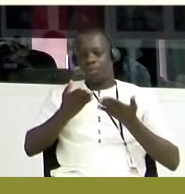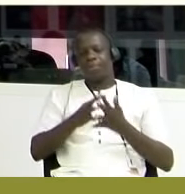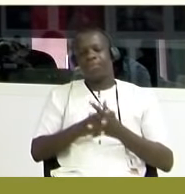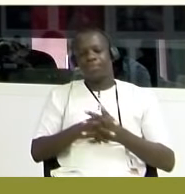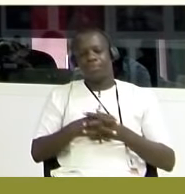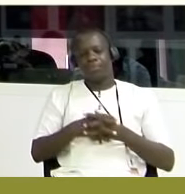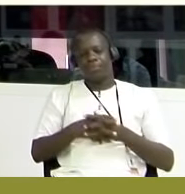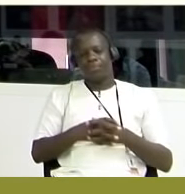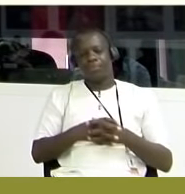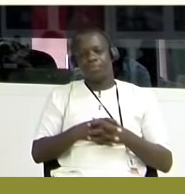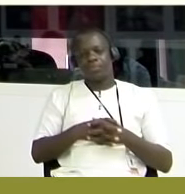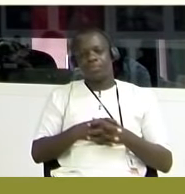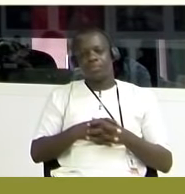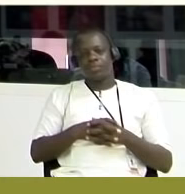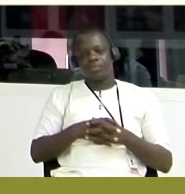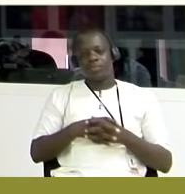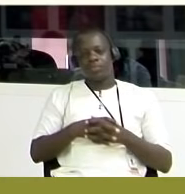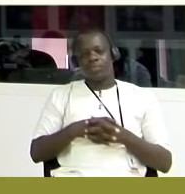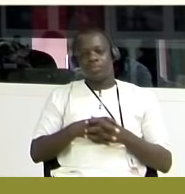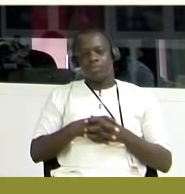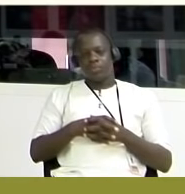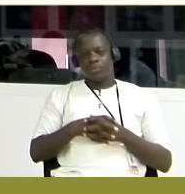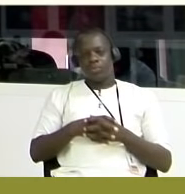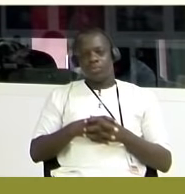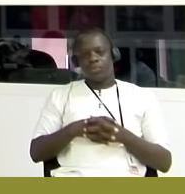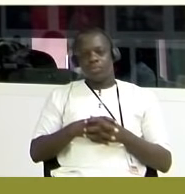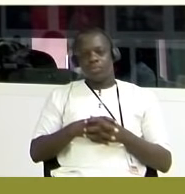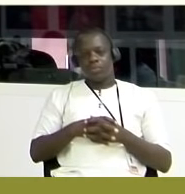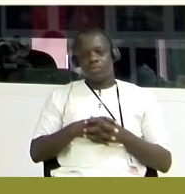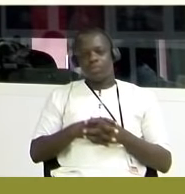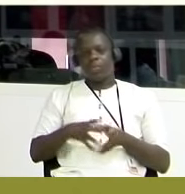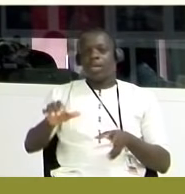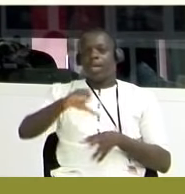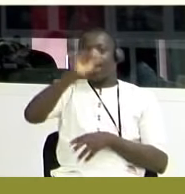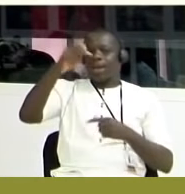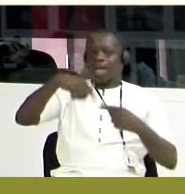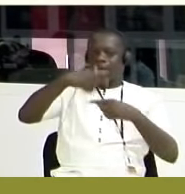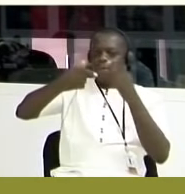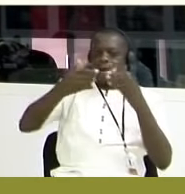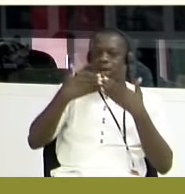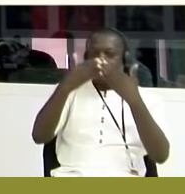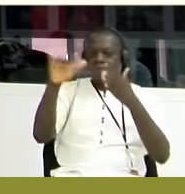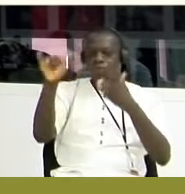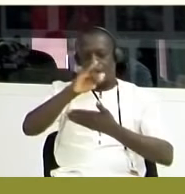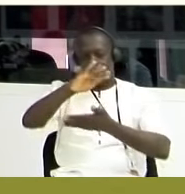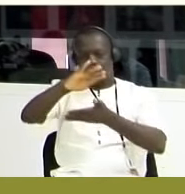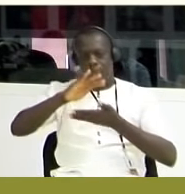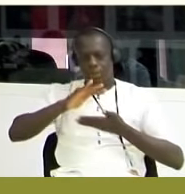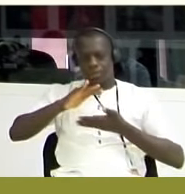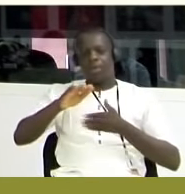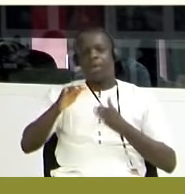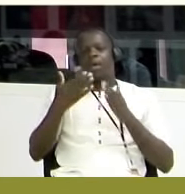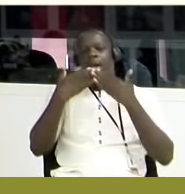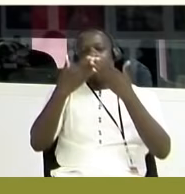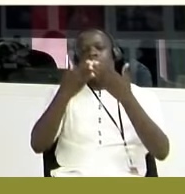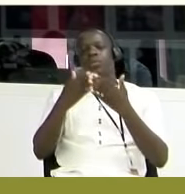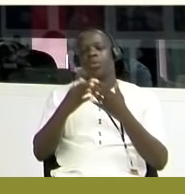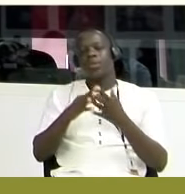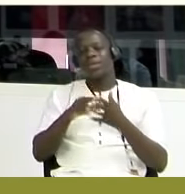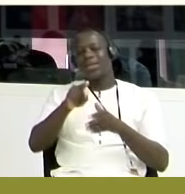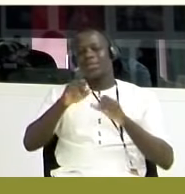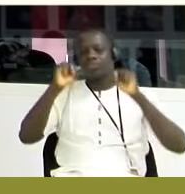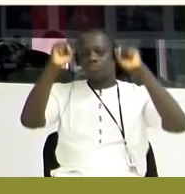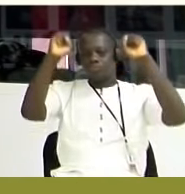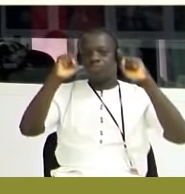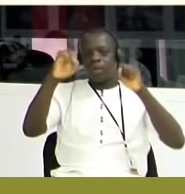And according to information we received, that demonstration, if it goes as planned, will